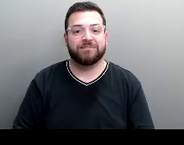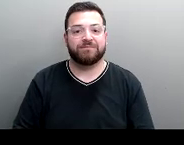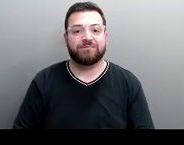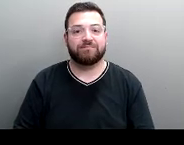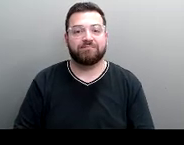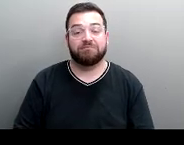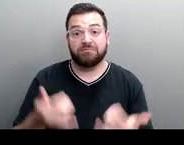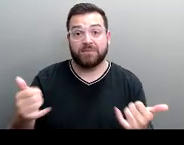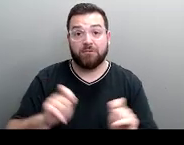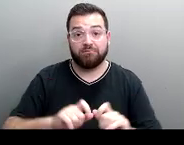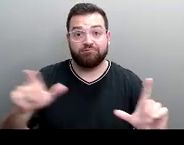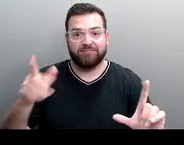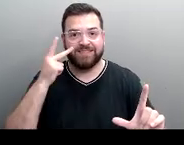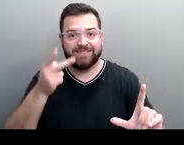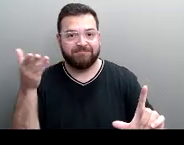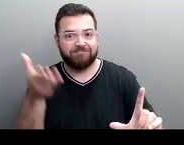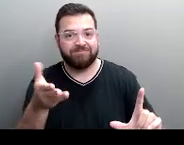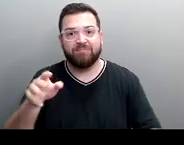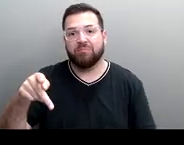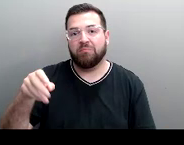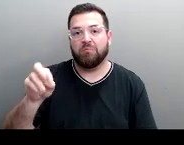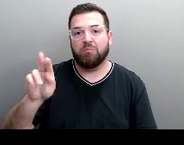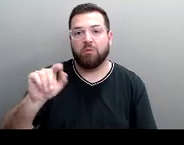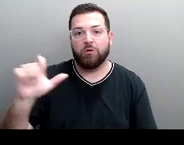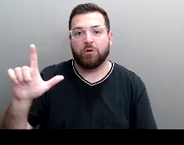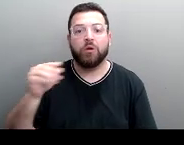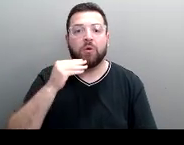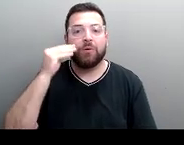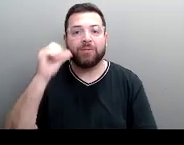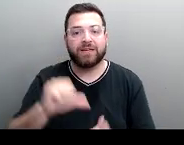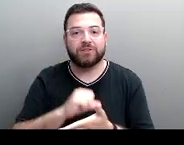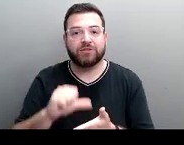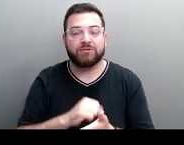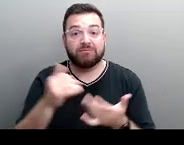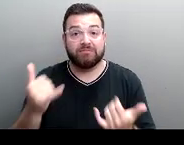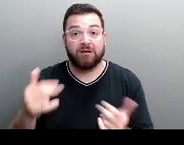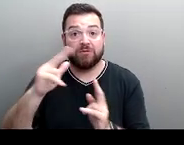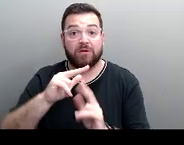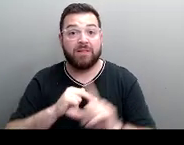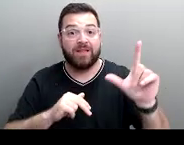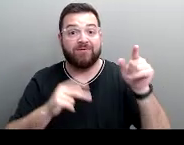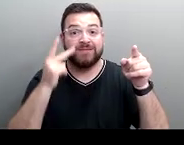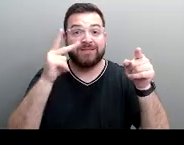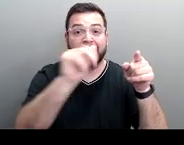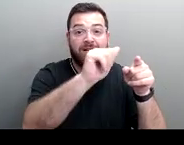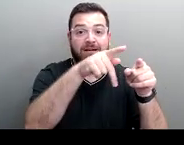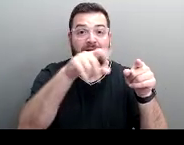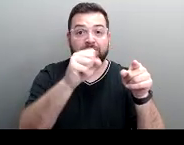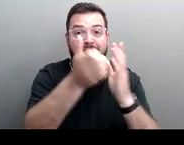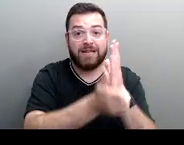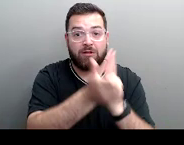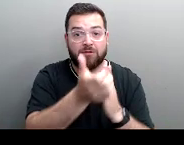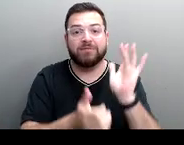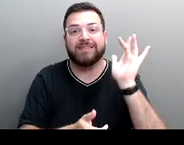So you should now be on your portal homepage. So from here, we're going to go over to the apps catalog here at the top.